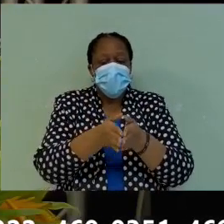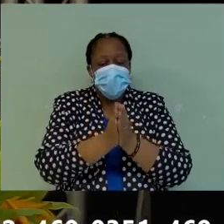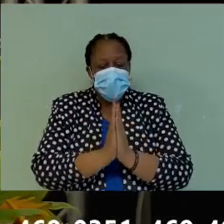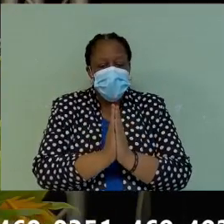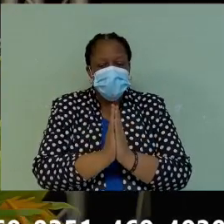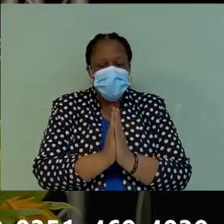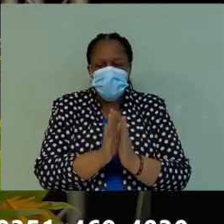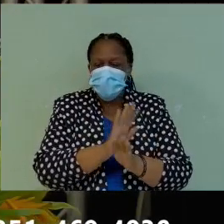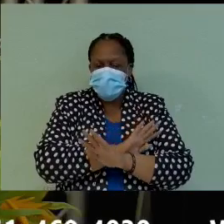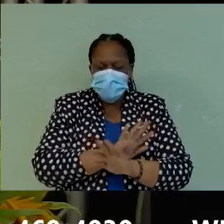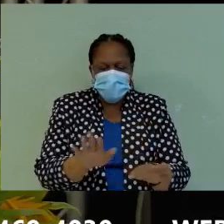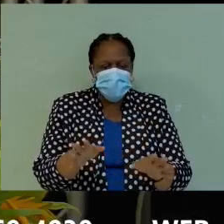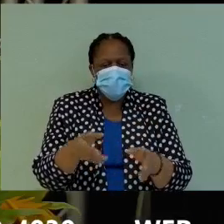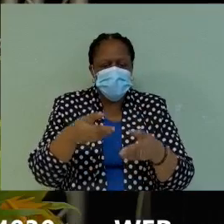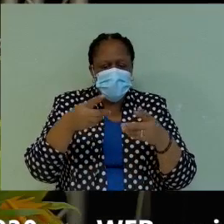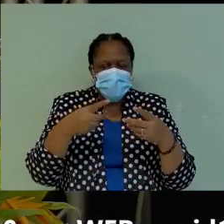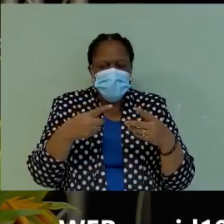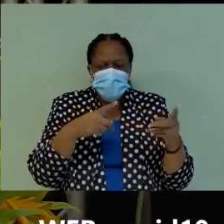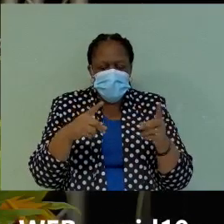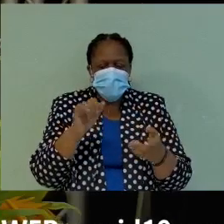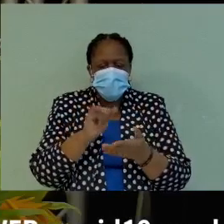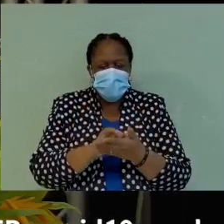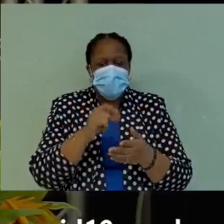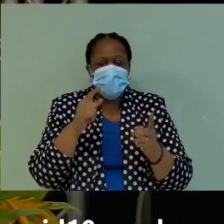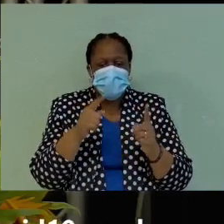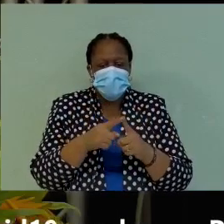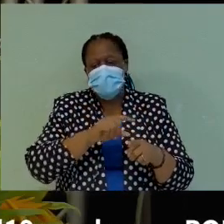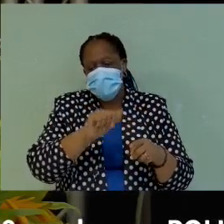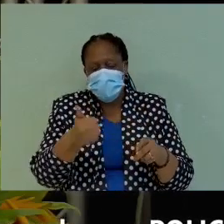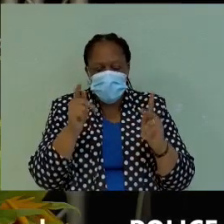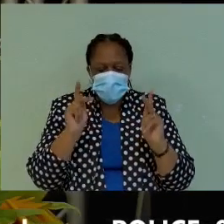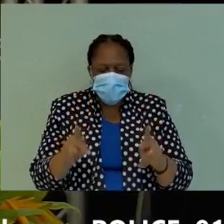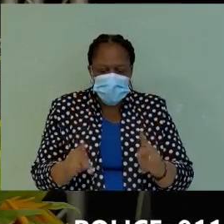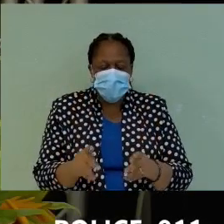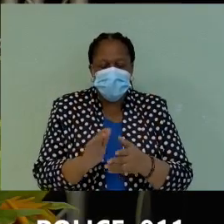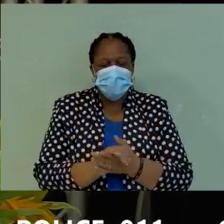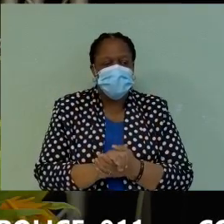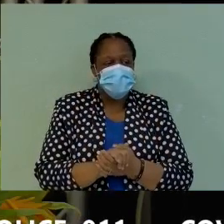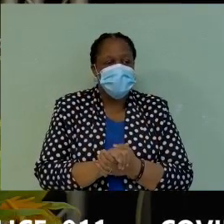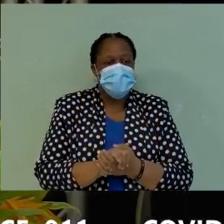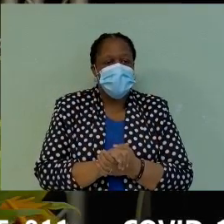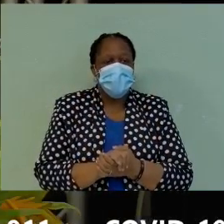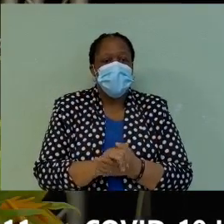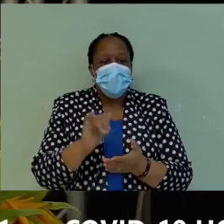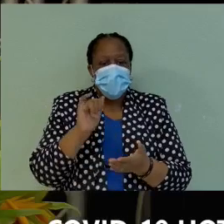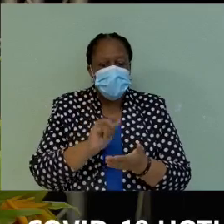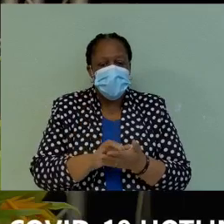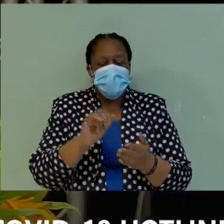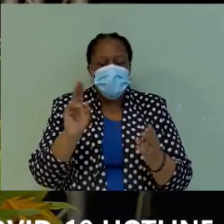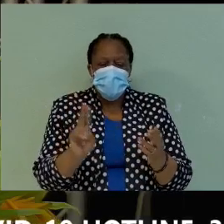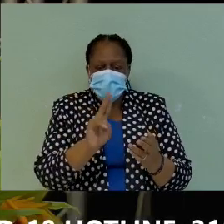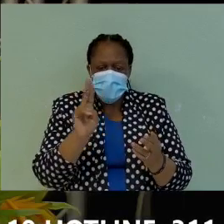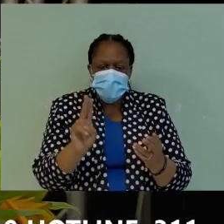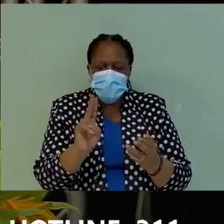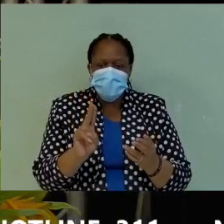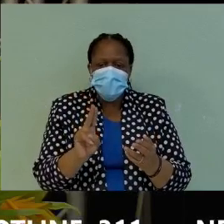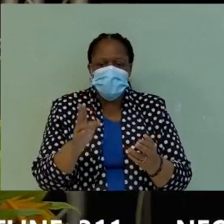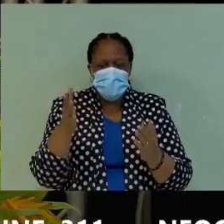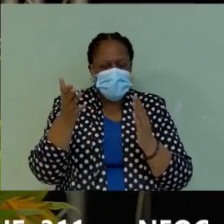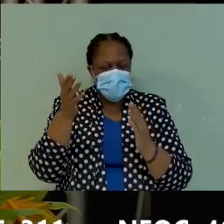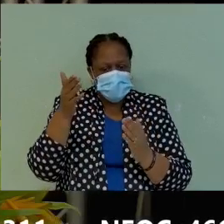one be treated the way I was by the general public, and that we all use my experience to be stronger and